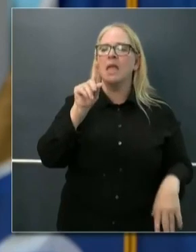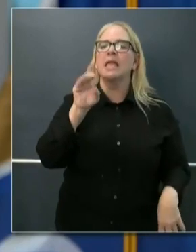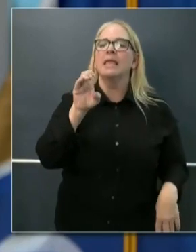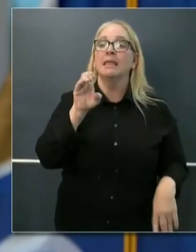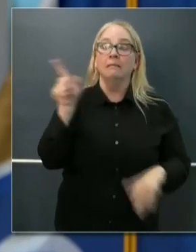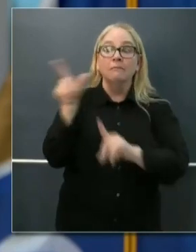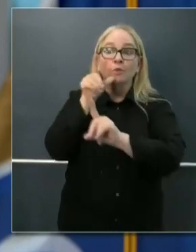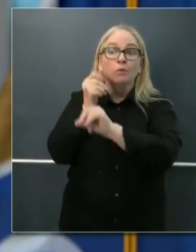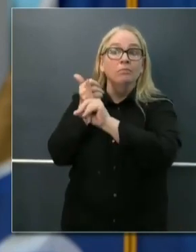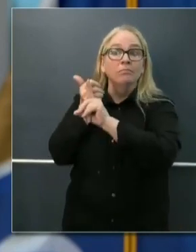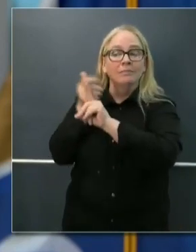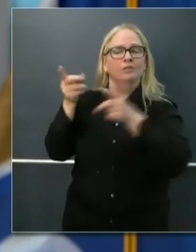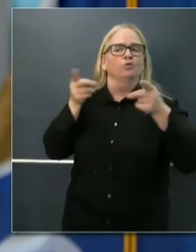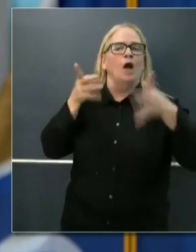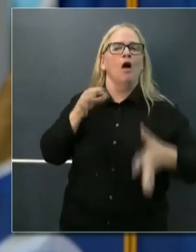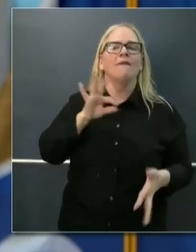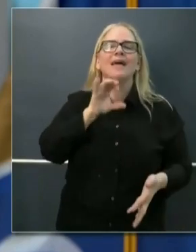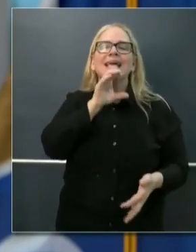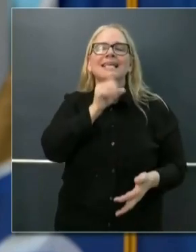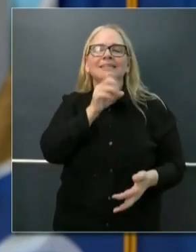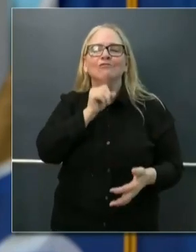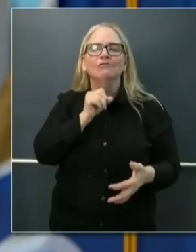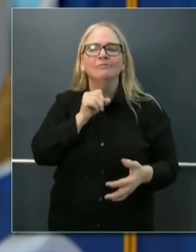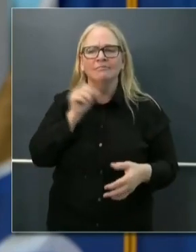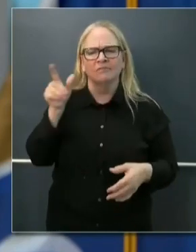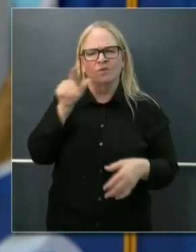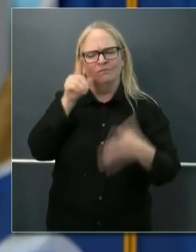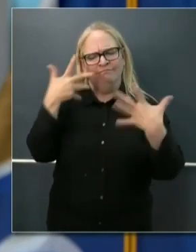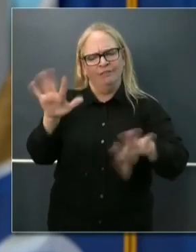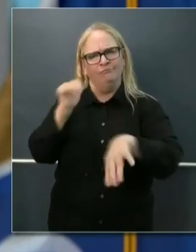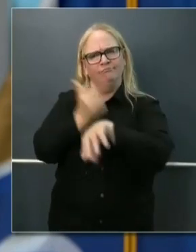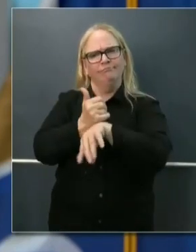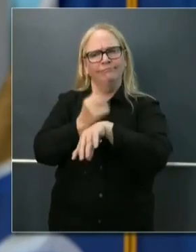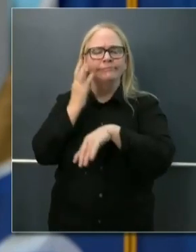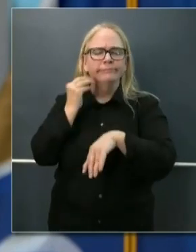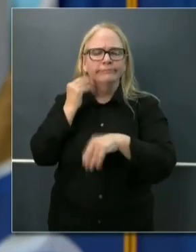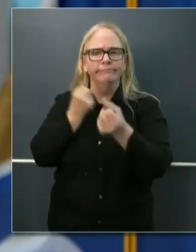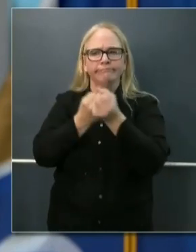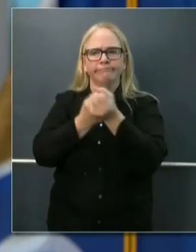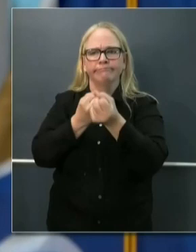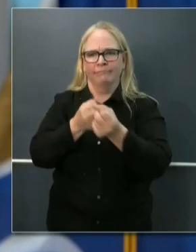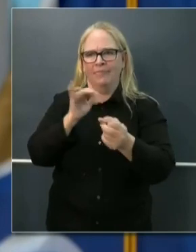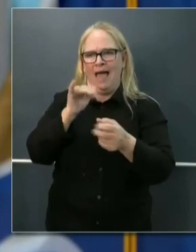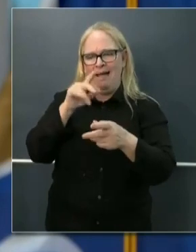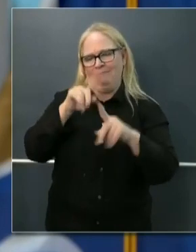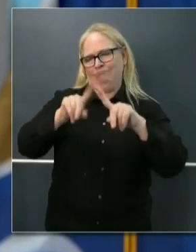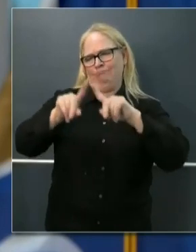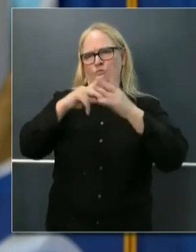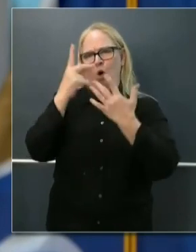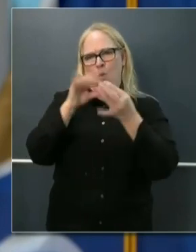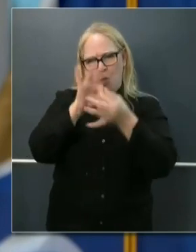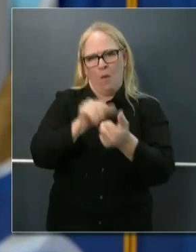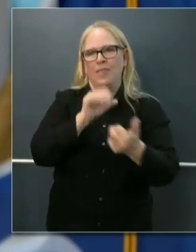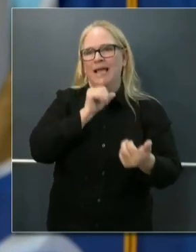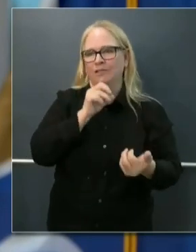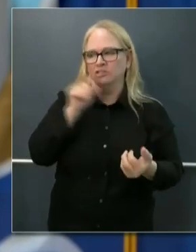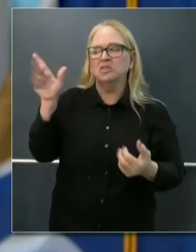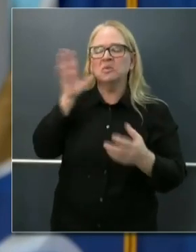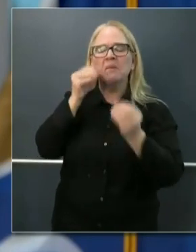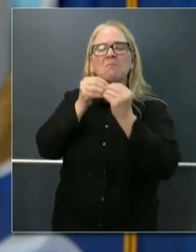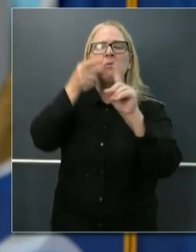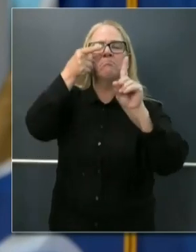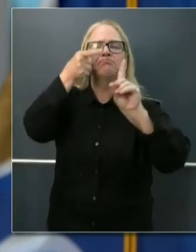all of this and built these support structures. And Kim is here to talk a little bit more specifically about some of the program